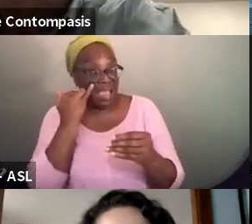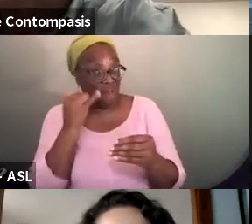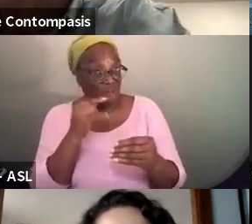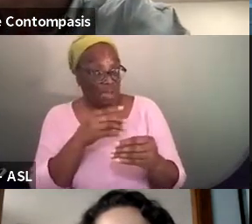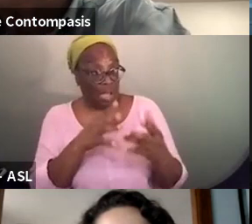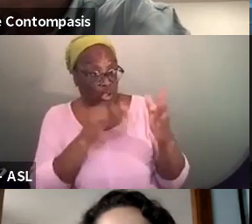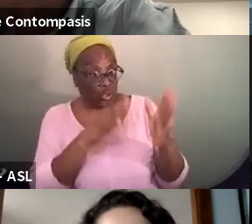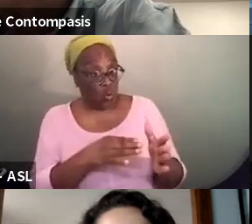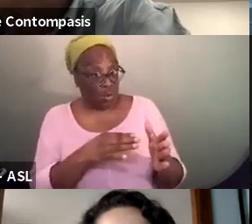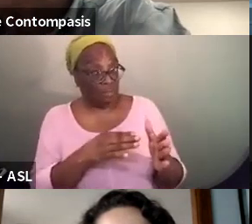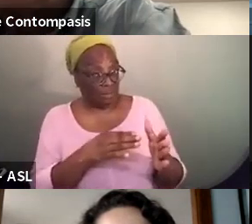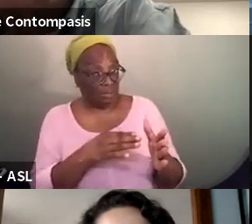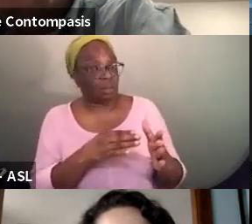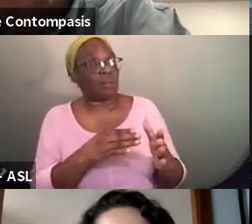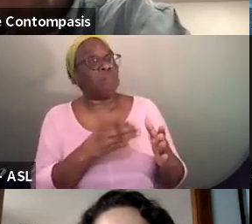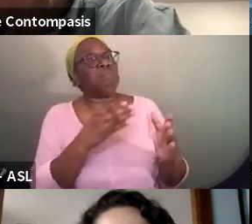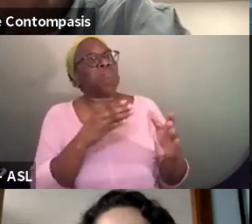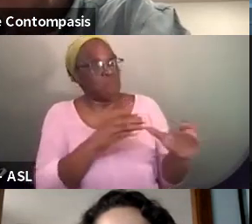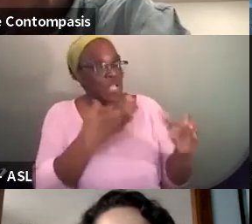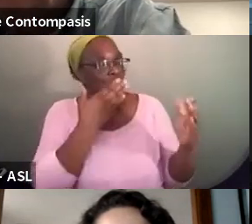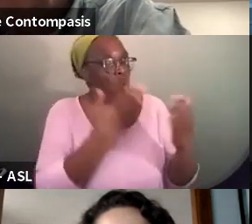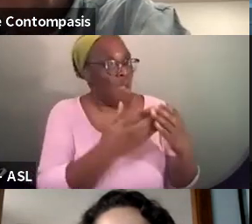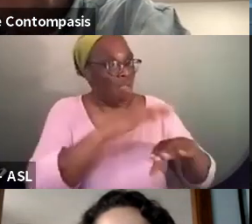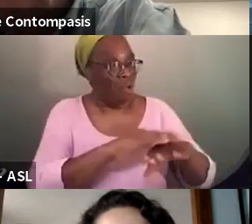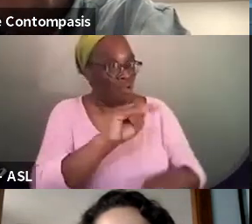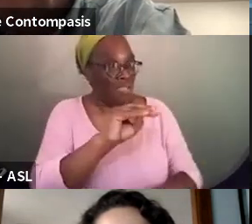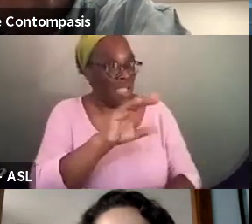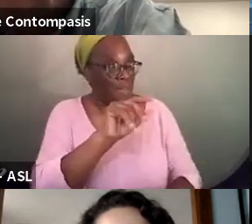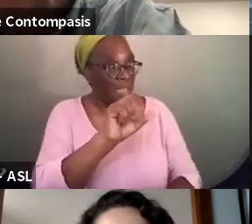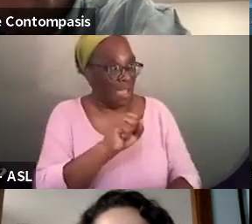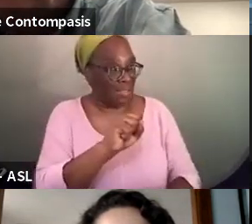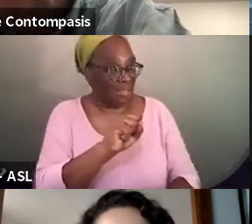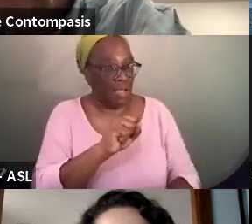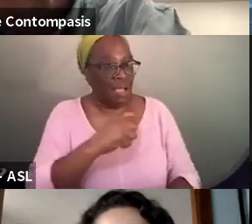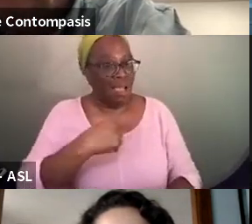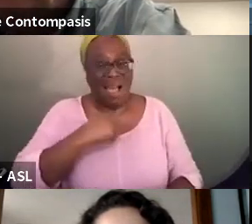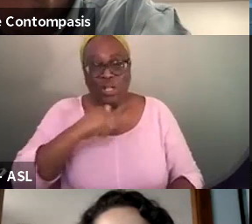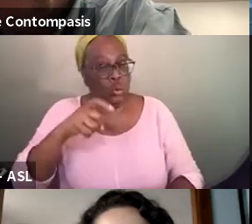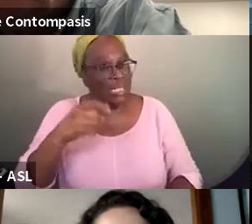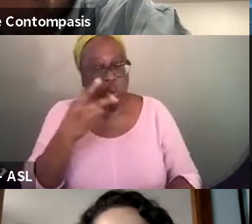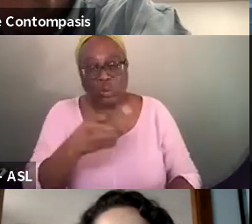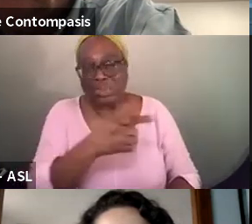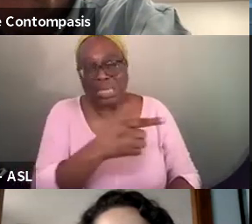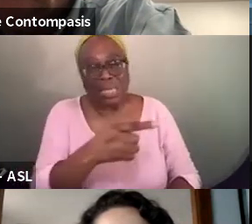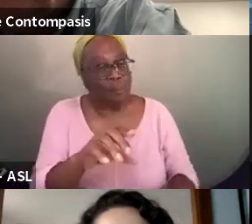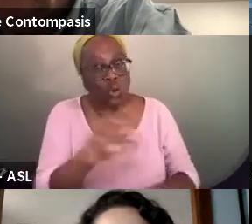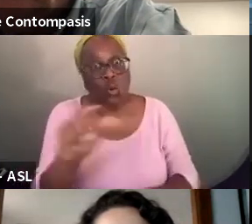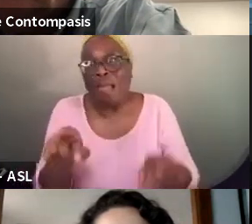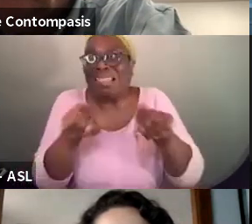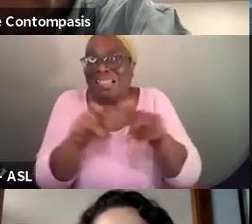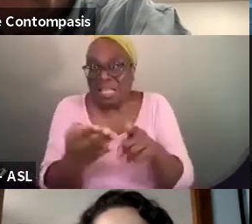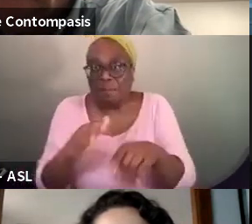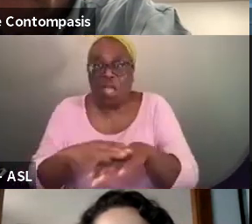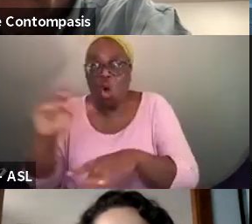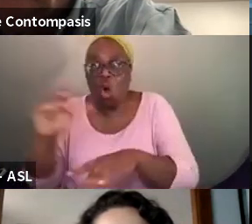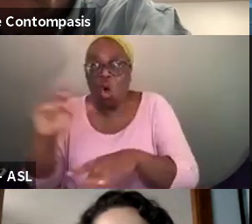performance on the MCAS, I would not need to see them do the same thing on another test in